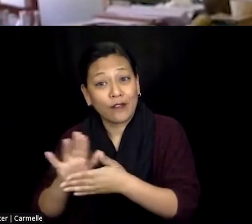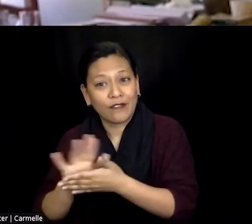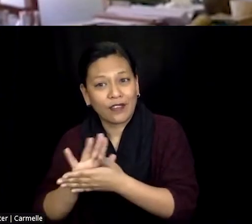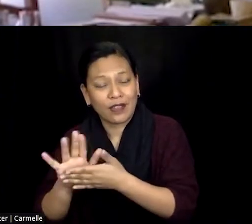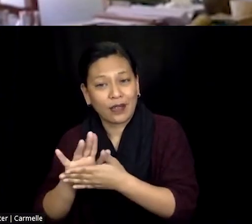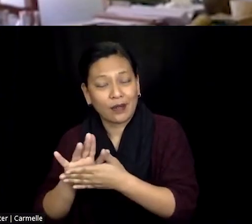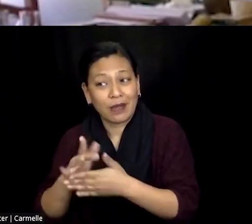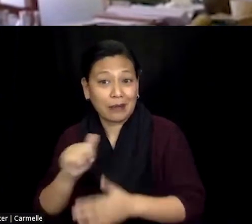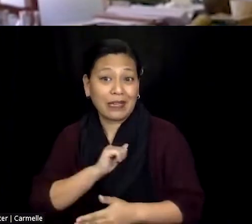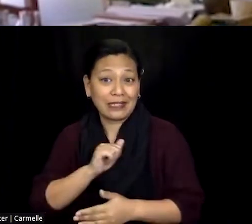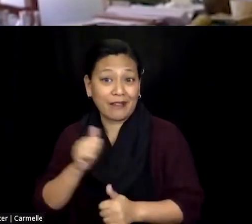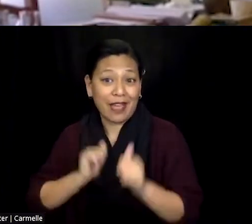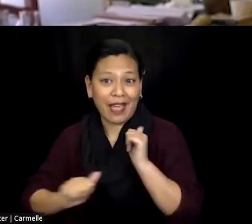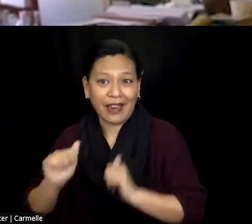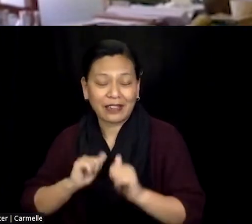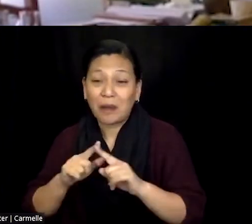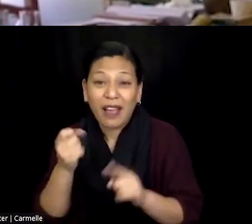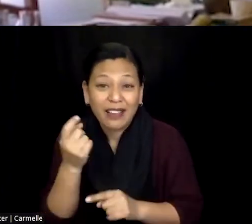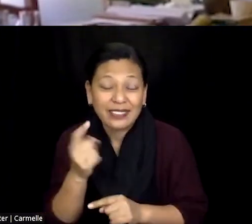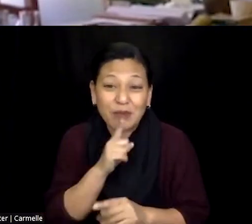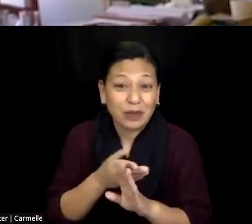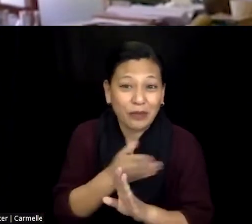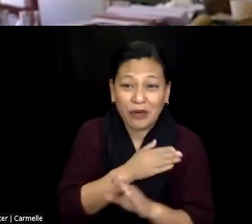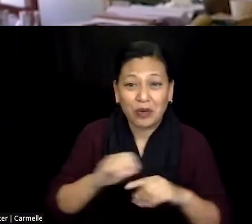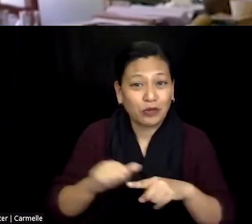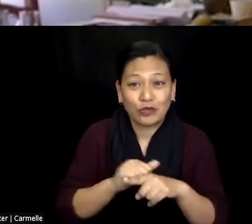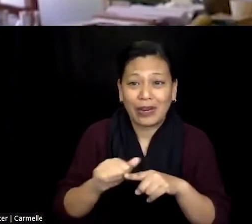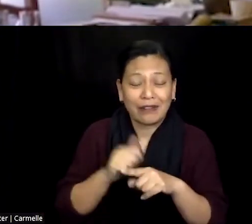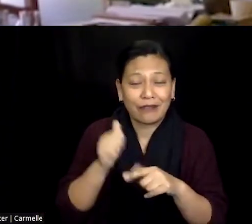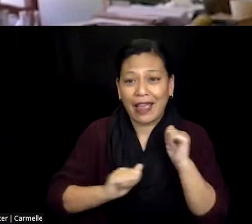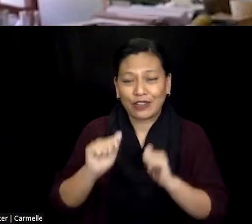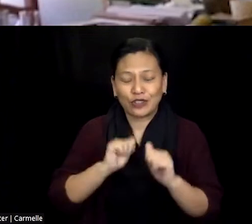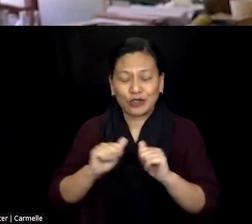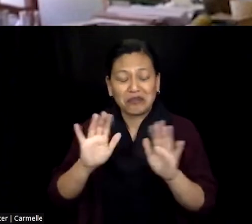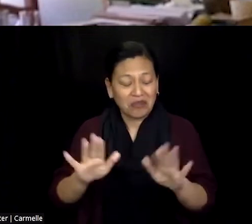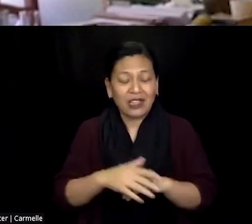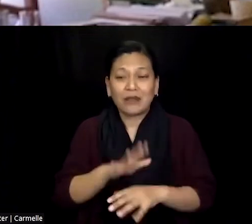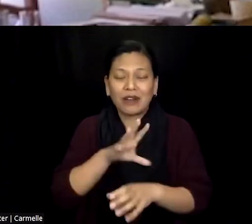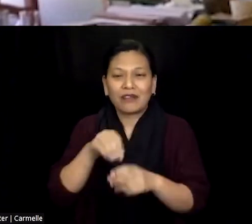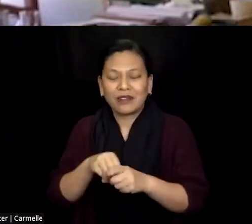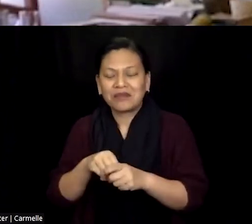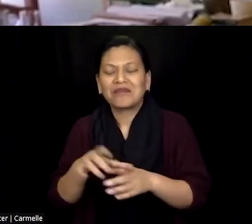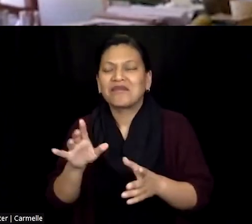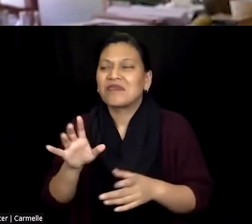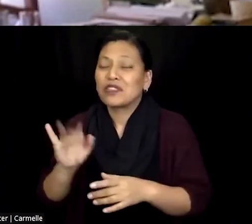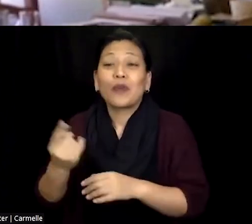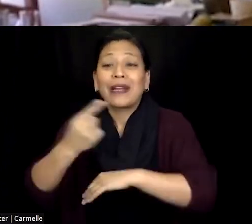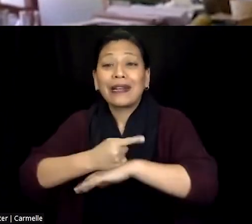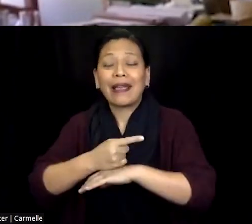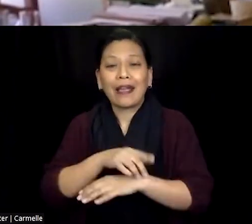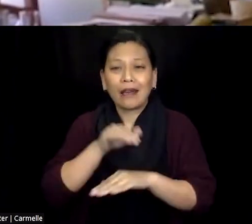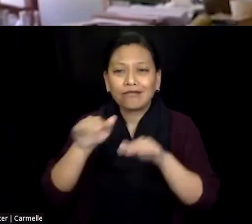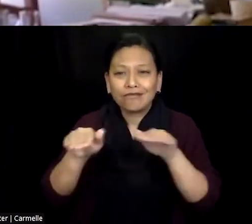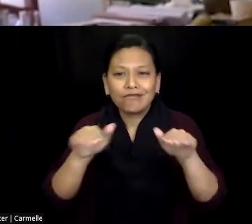like have never taken an acting class, but I knew what good acting looked like. And so this one day I bullied my friends to